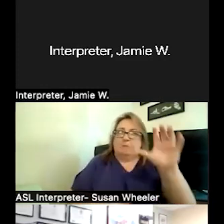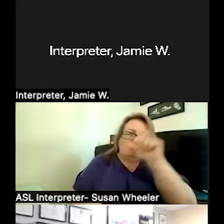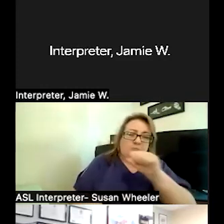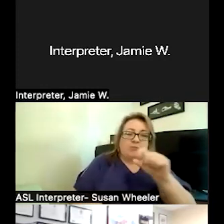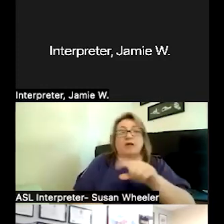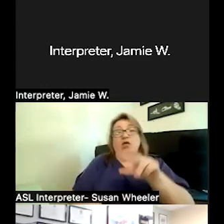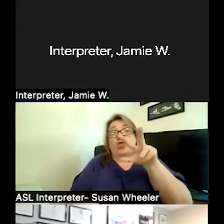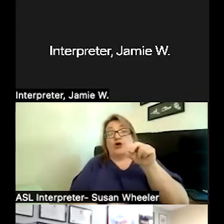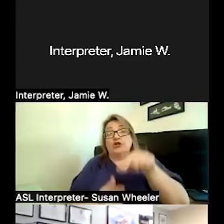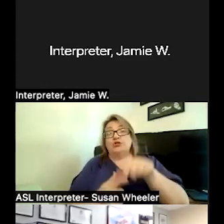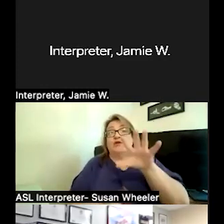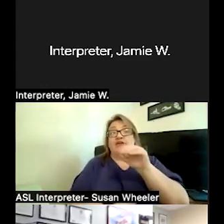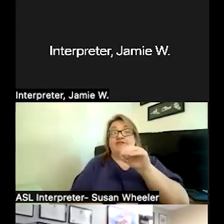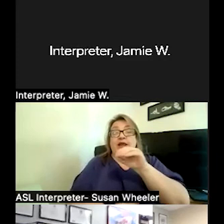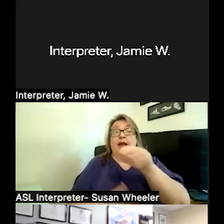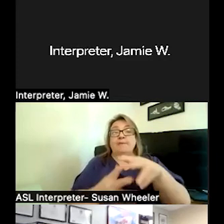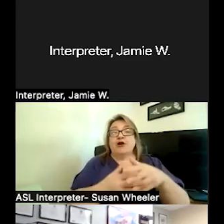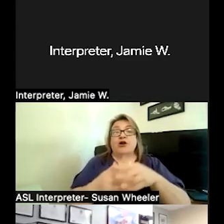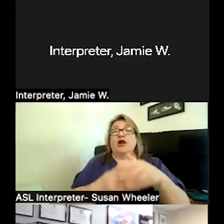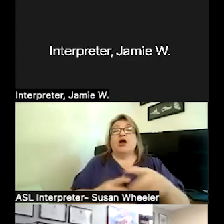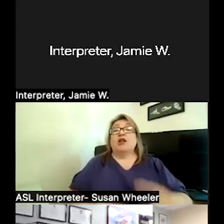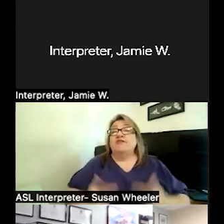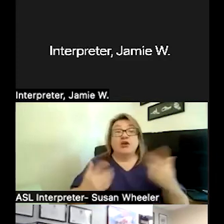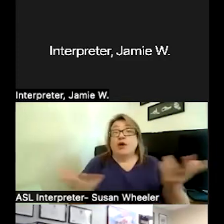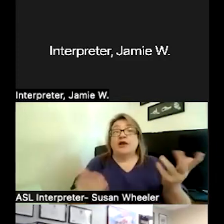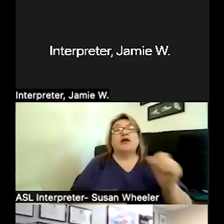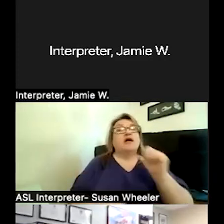50 million live in unstable housing environments.